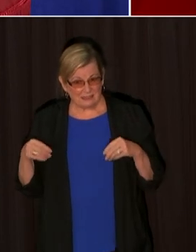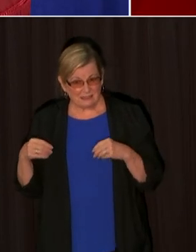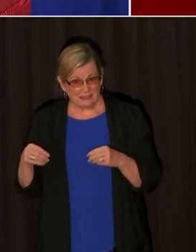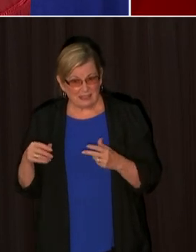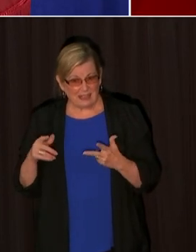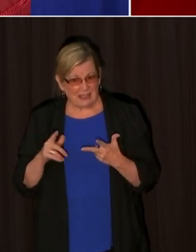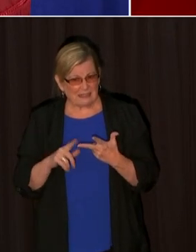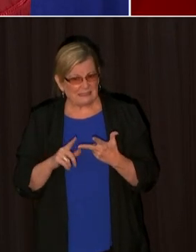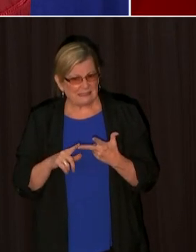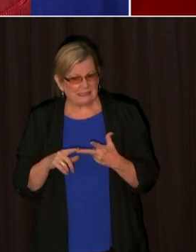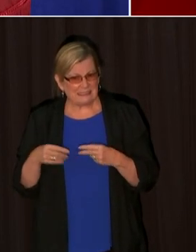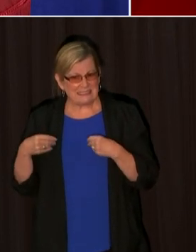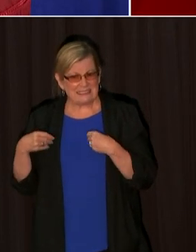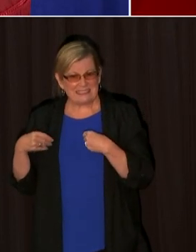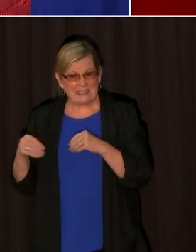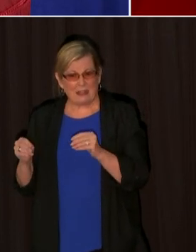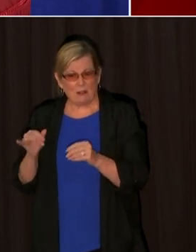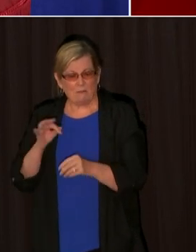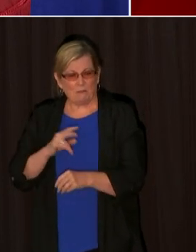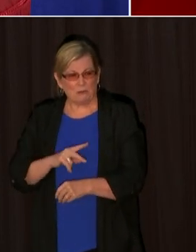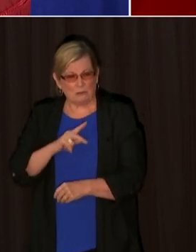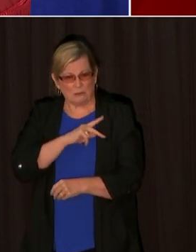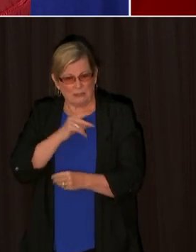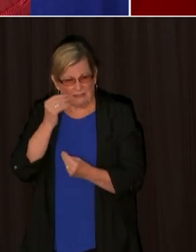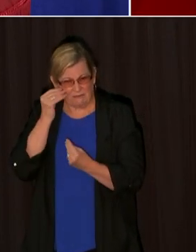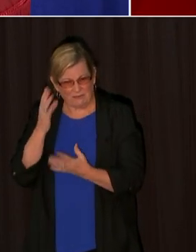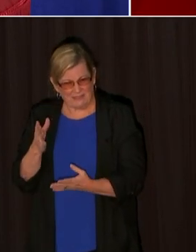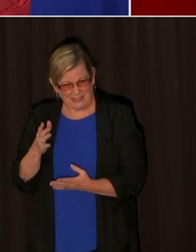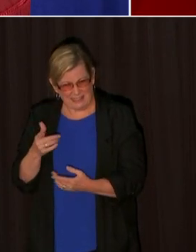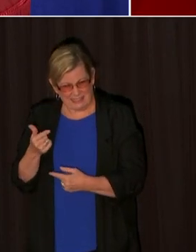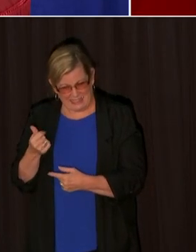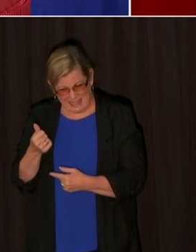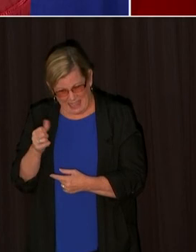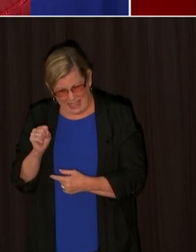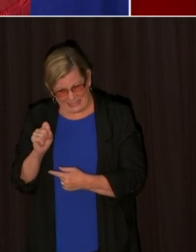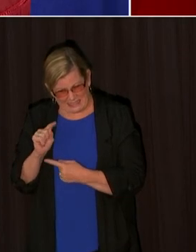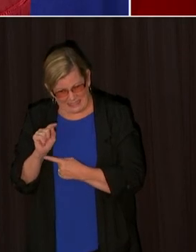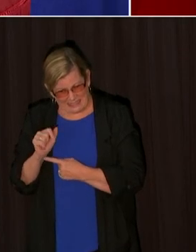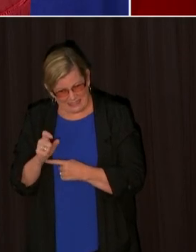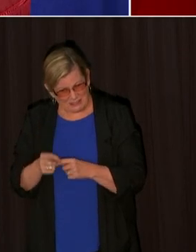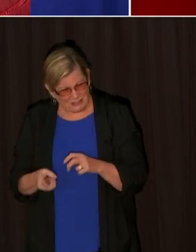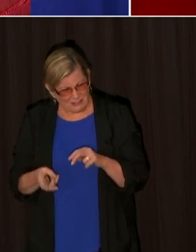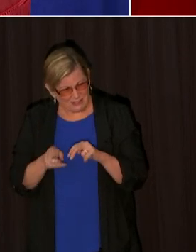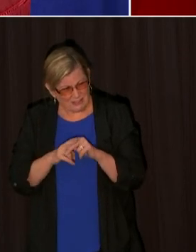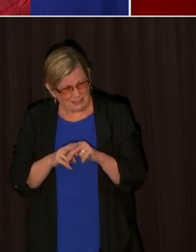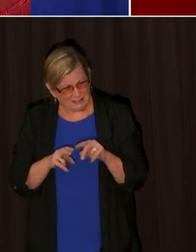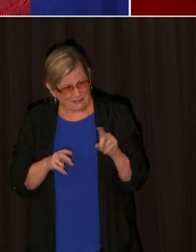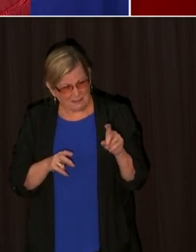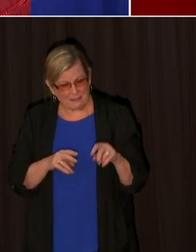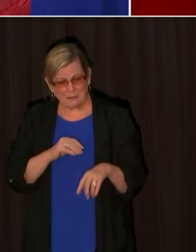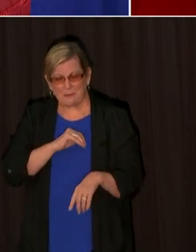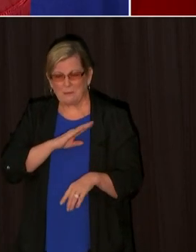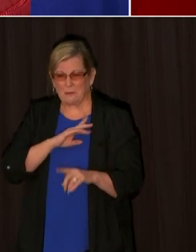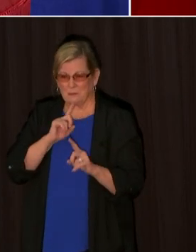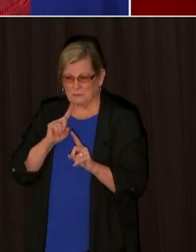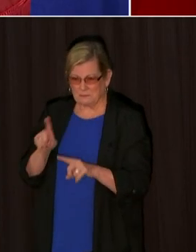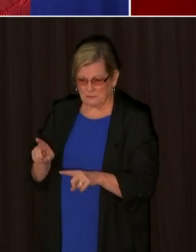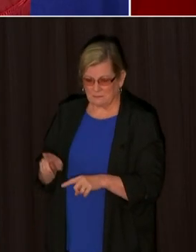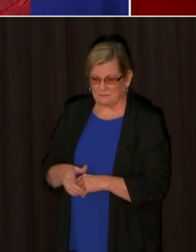What do you think about particularly the gas tax, of raising the gas tax? Well, I have to tell you that there was very